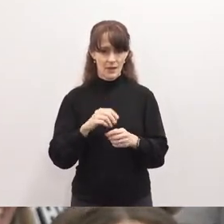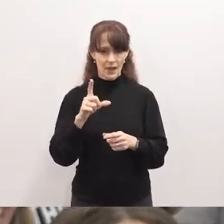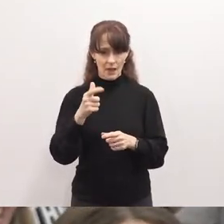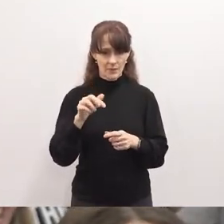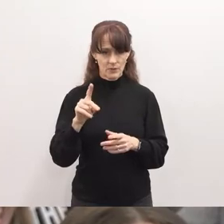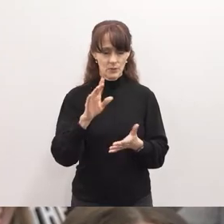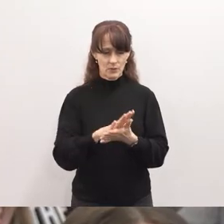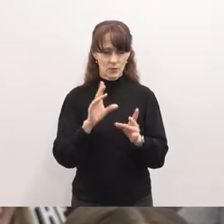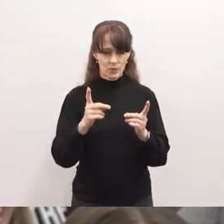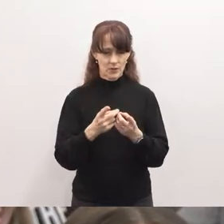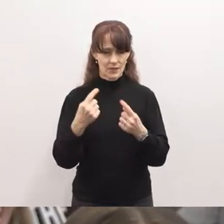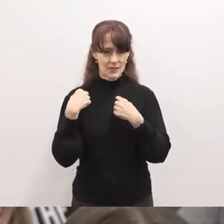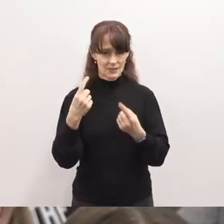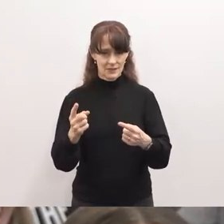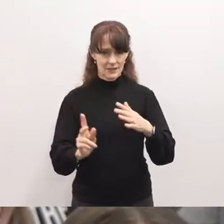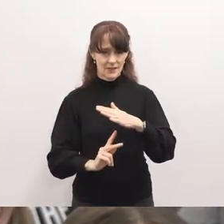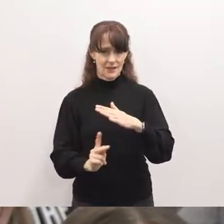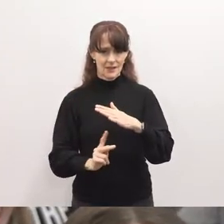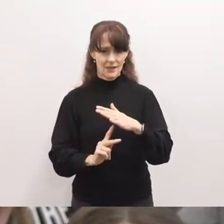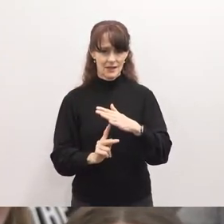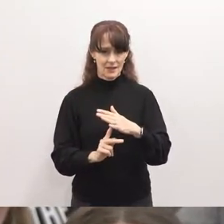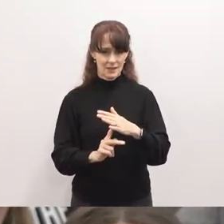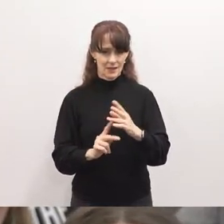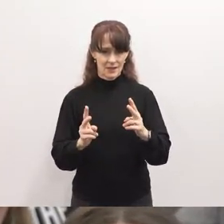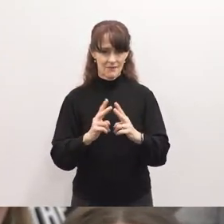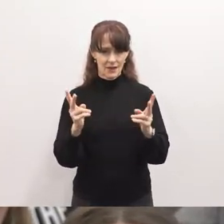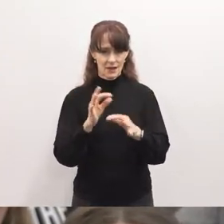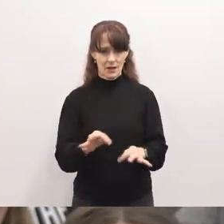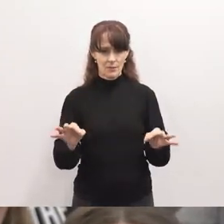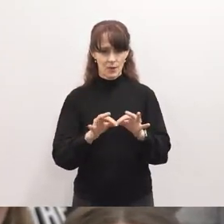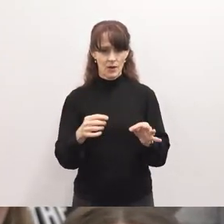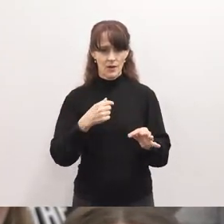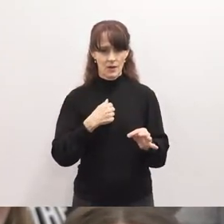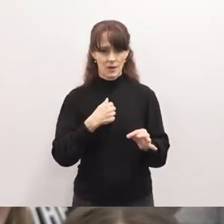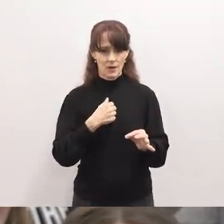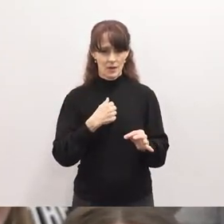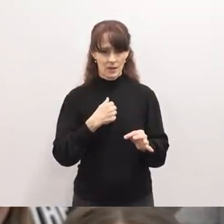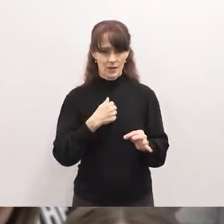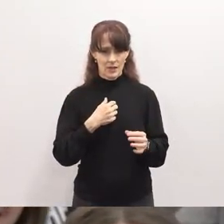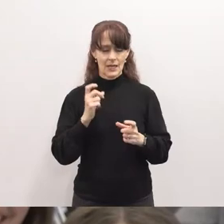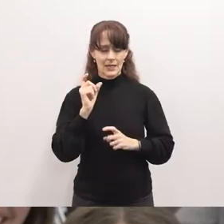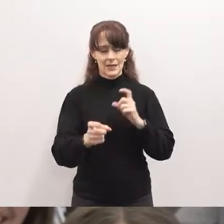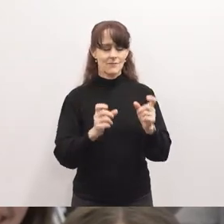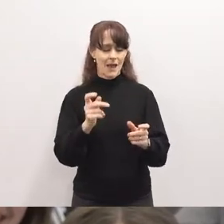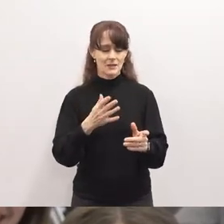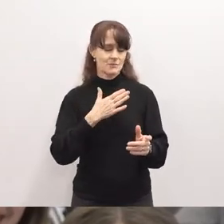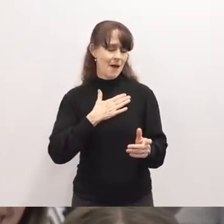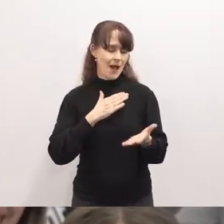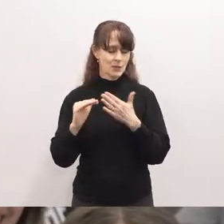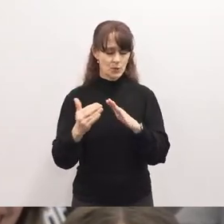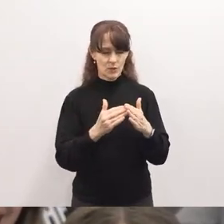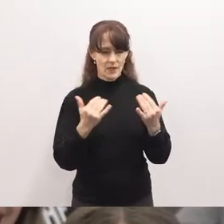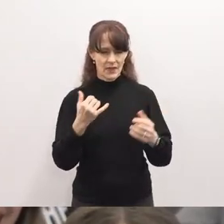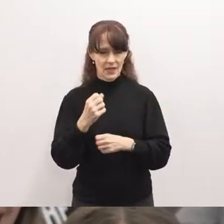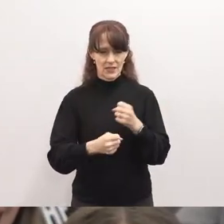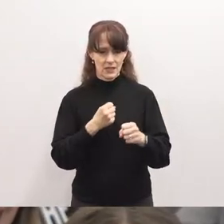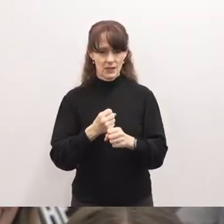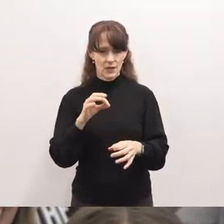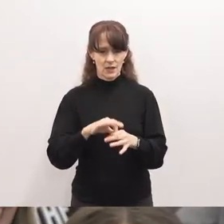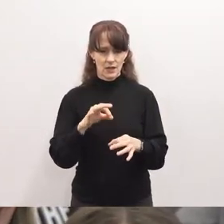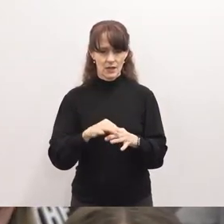school district since I was in kindergarten, and it's very important for me to give back to my community. This year, I was